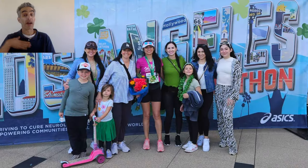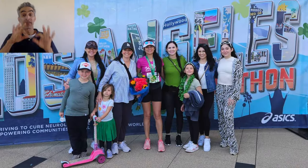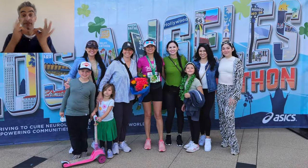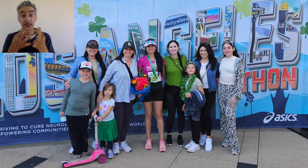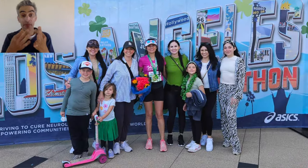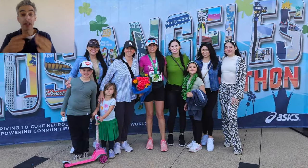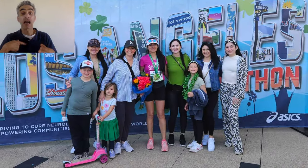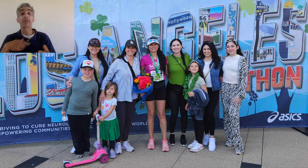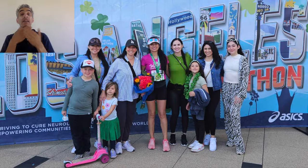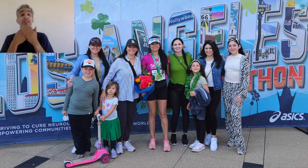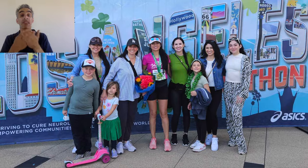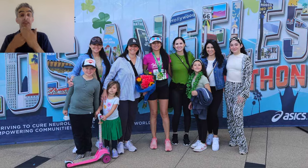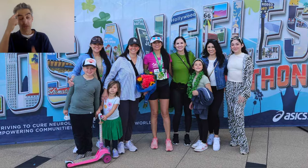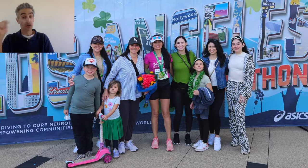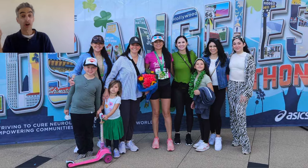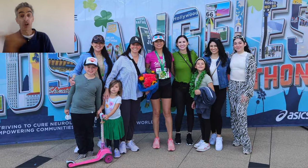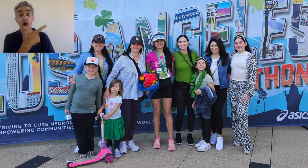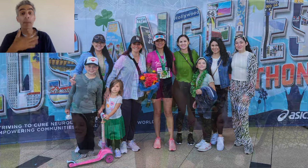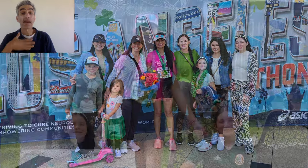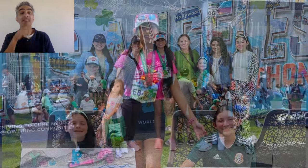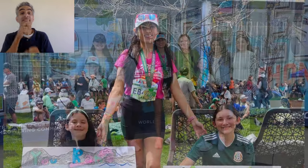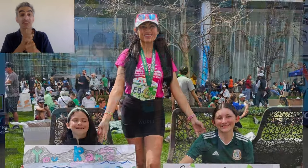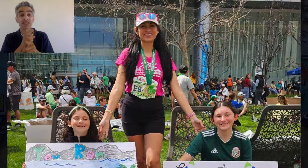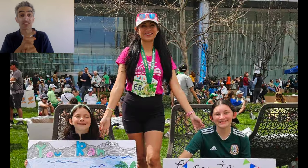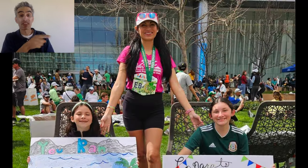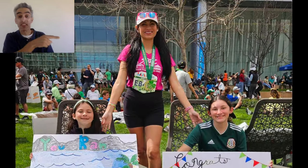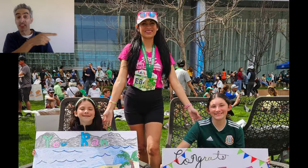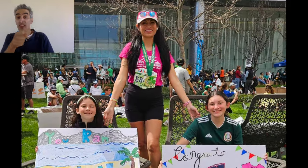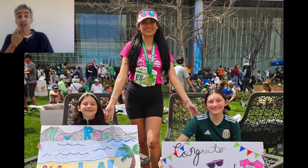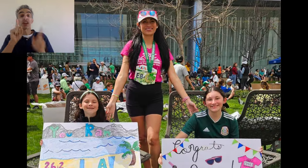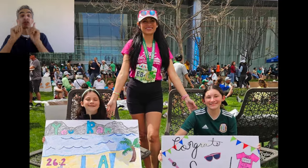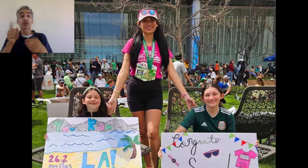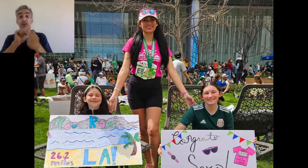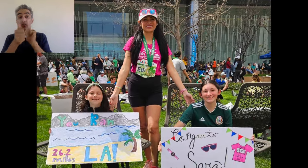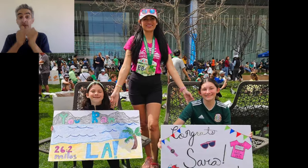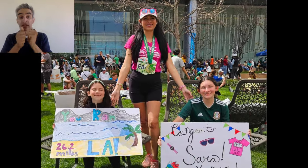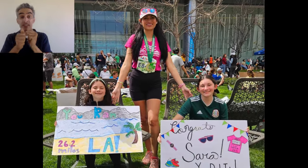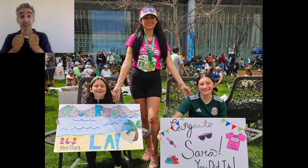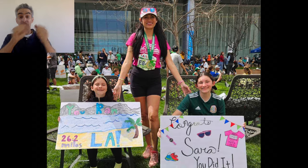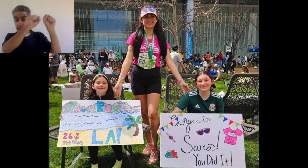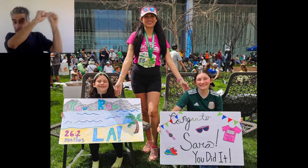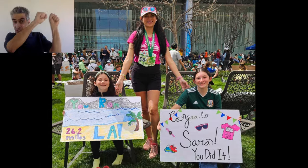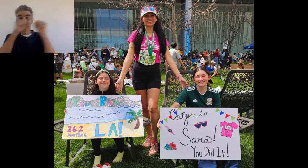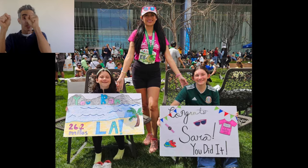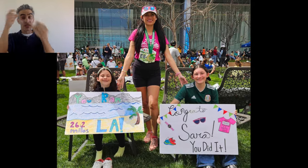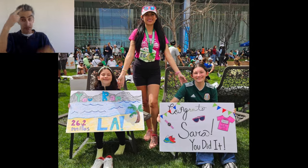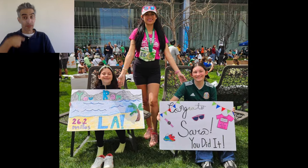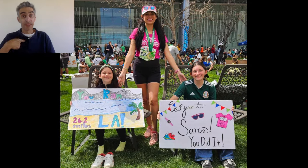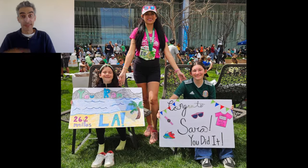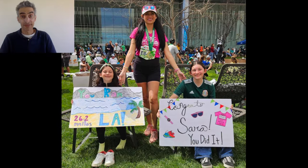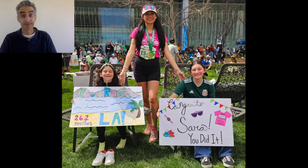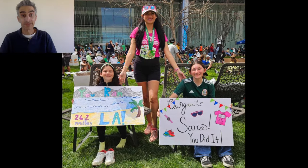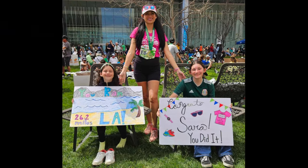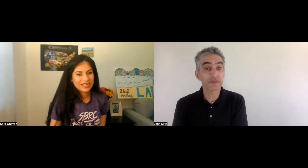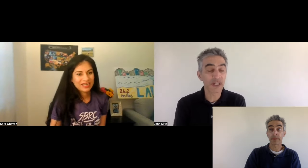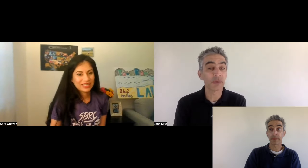I'm really grateful to my family. All my sisters showed up to cheer for me It sounds like having a support group beyond